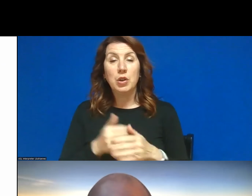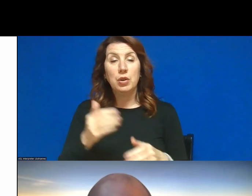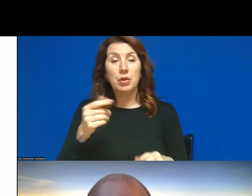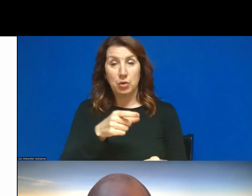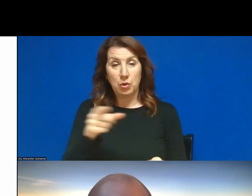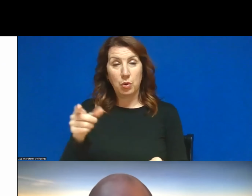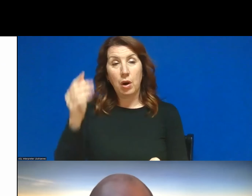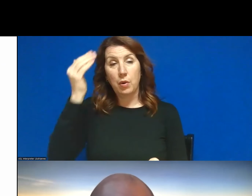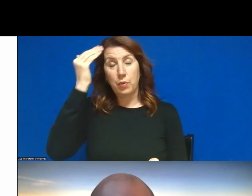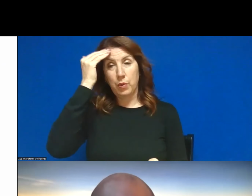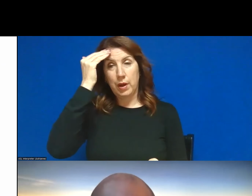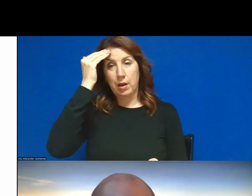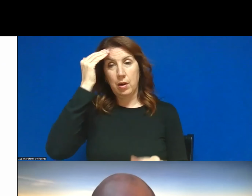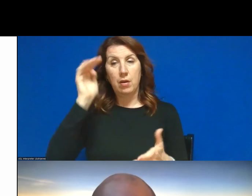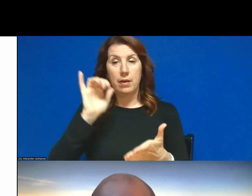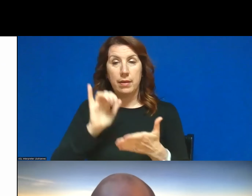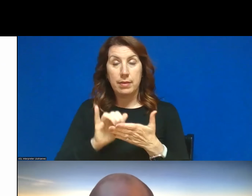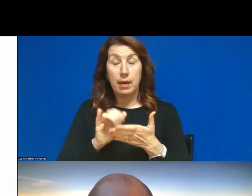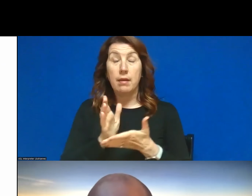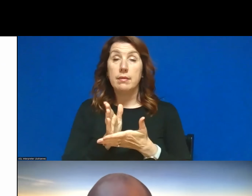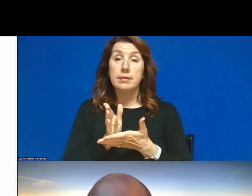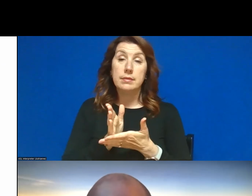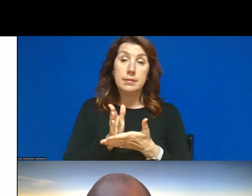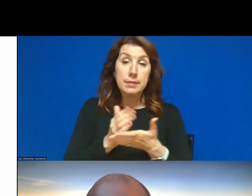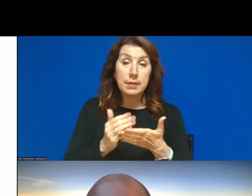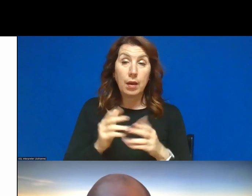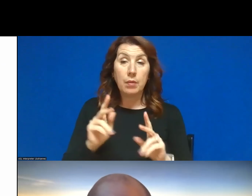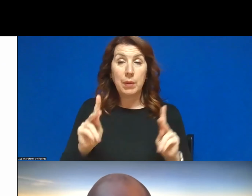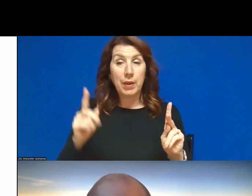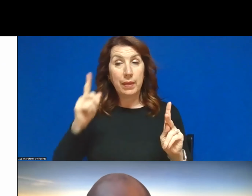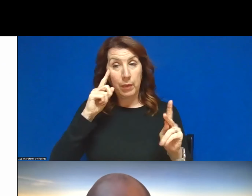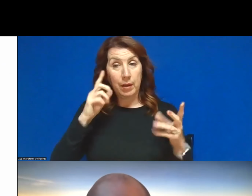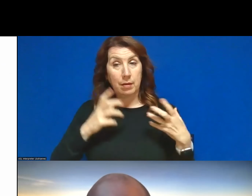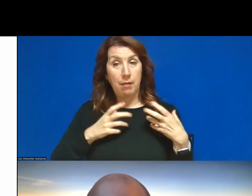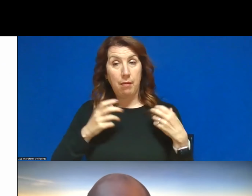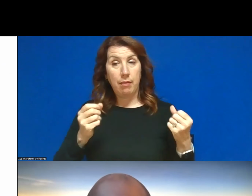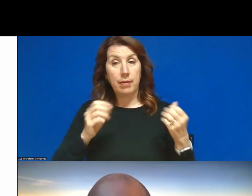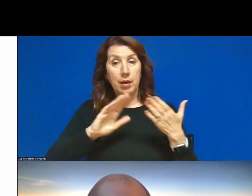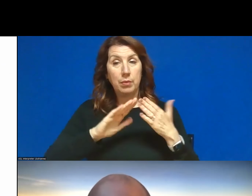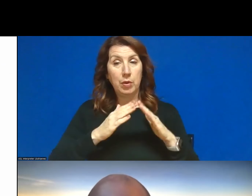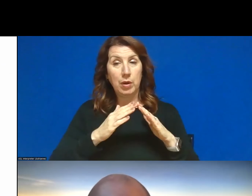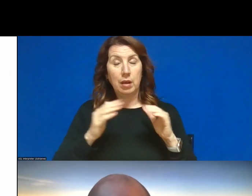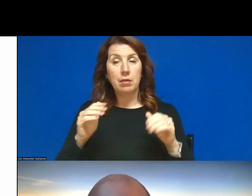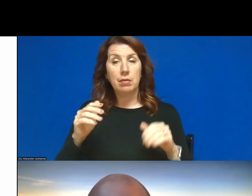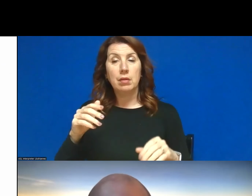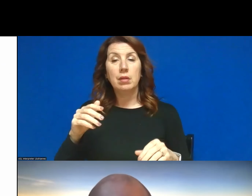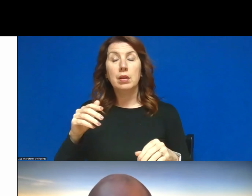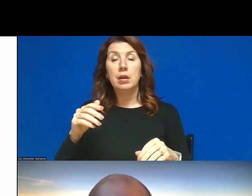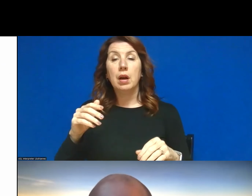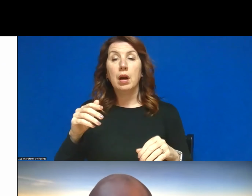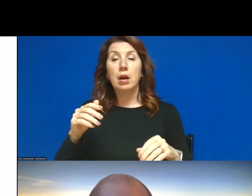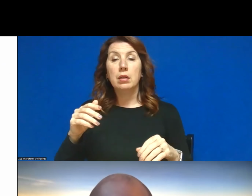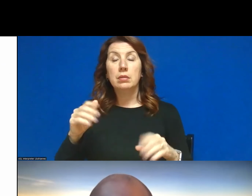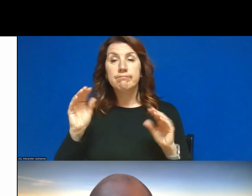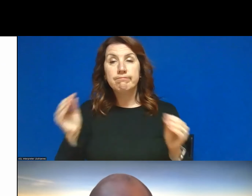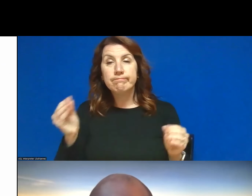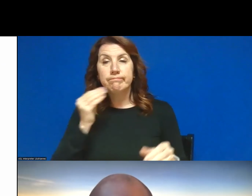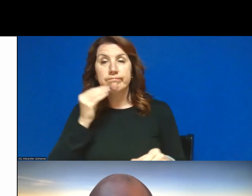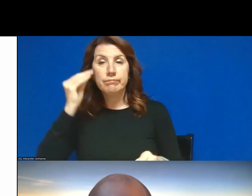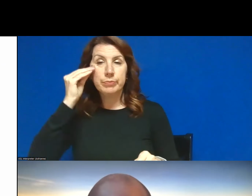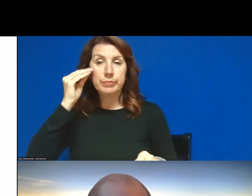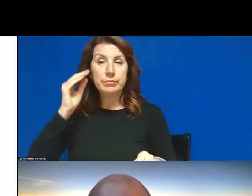that some folks within the mental health community, the peer community, the homelessness community,